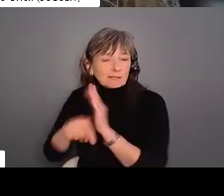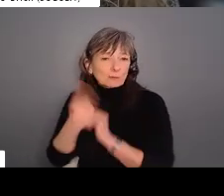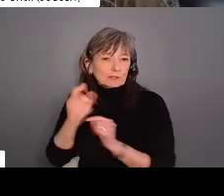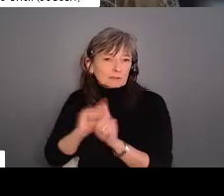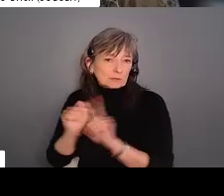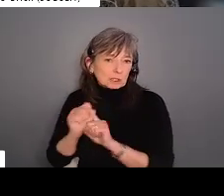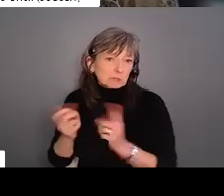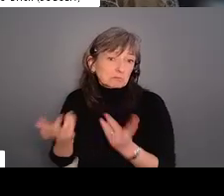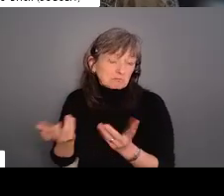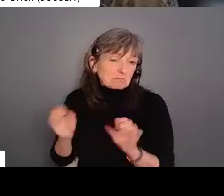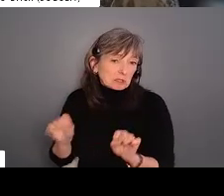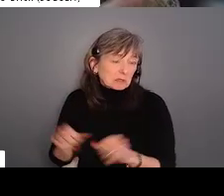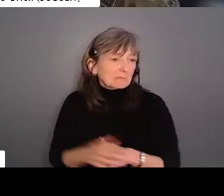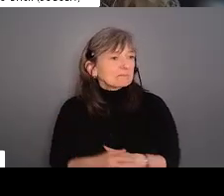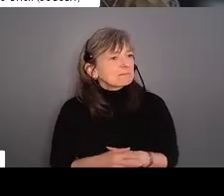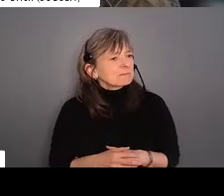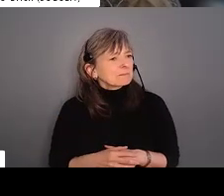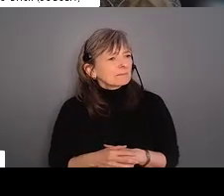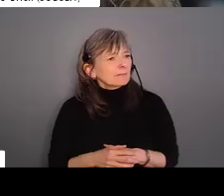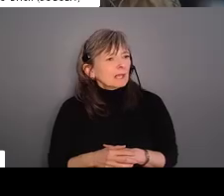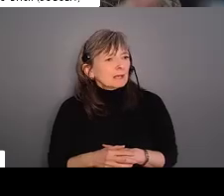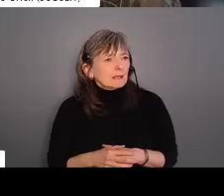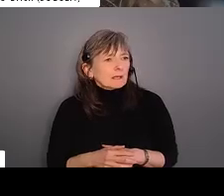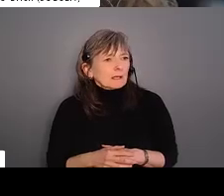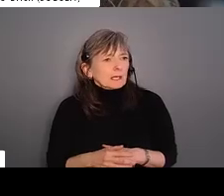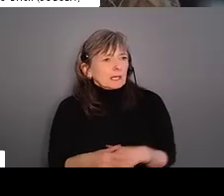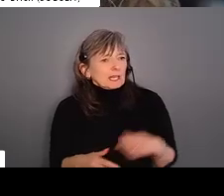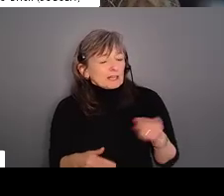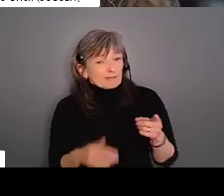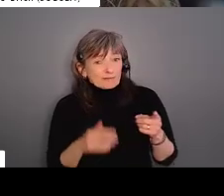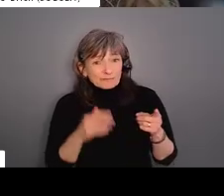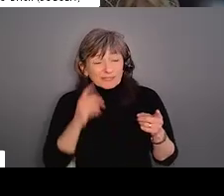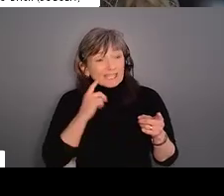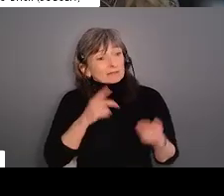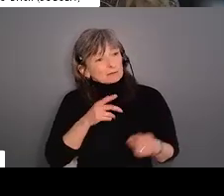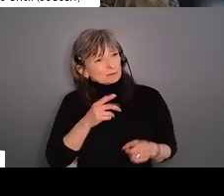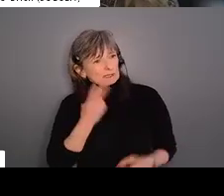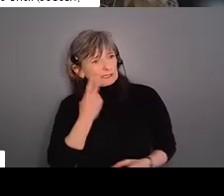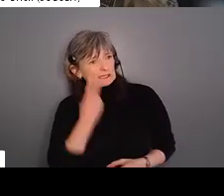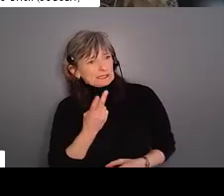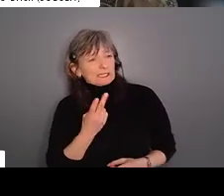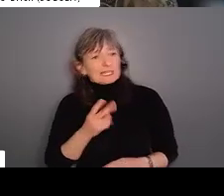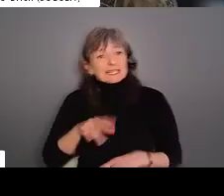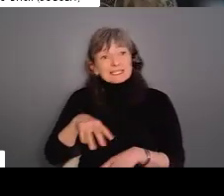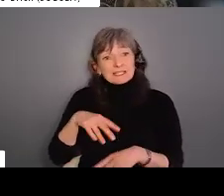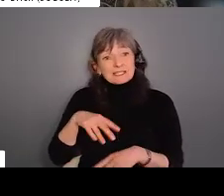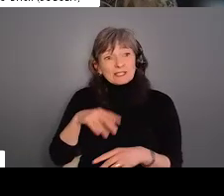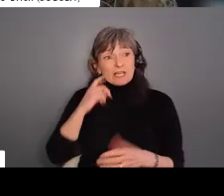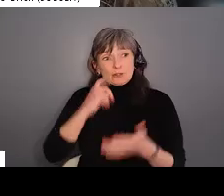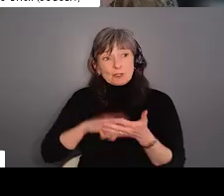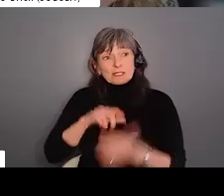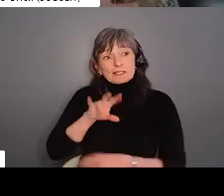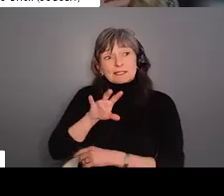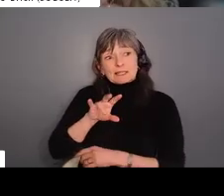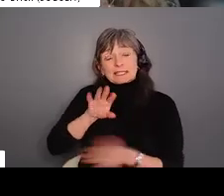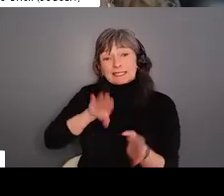remarkable here in the kind of macro lens is that 76% of